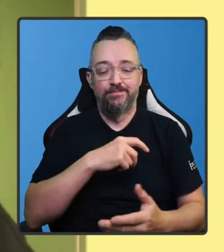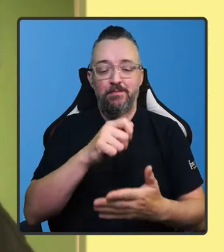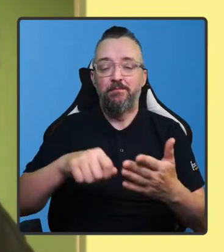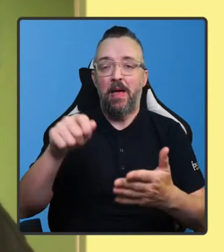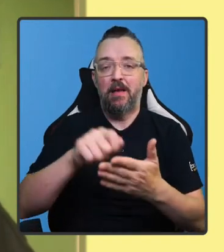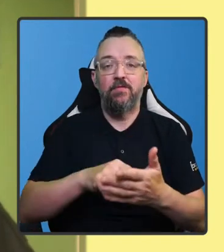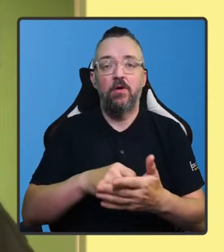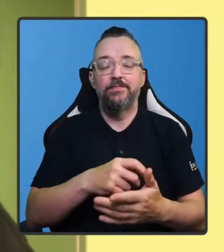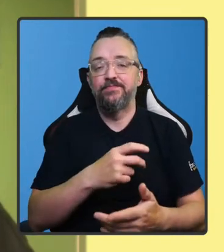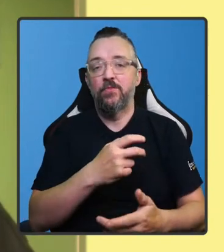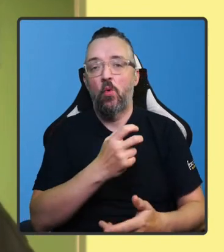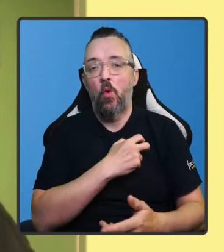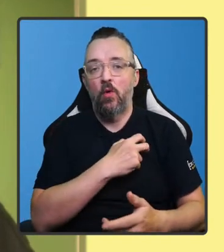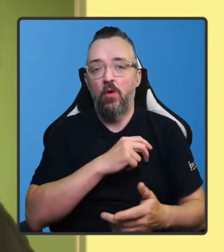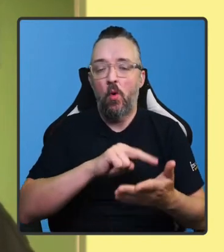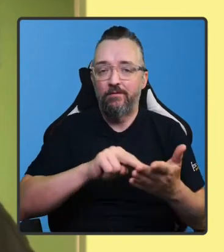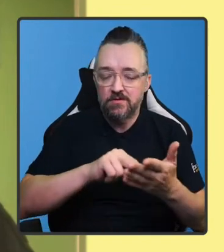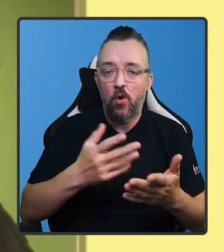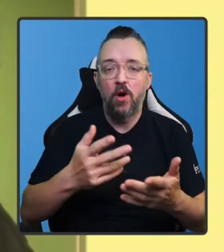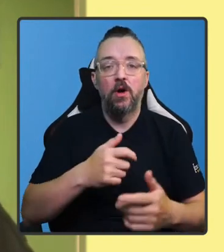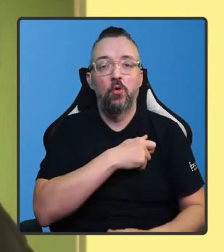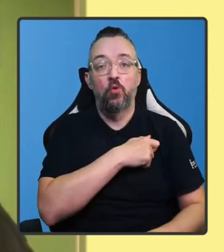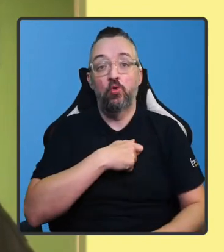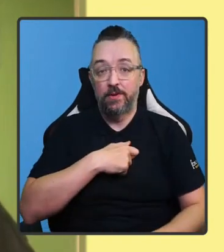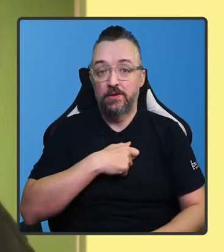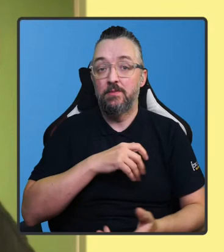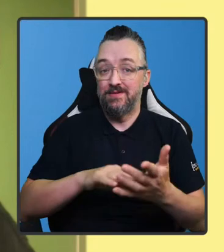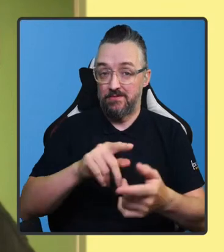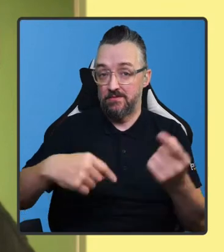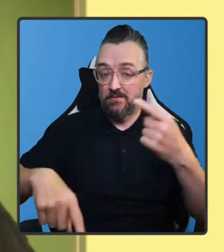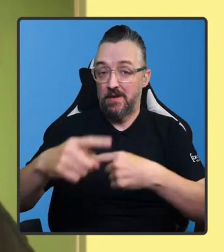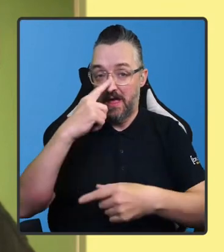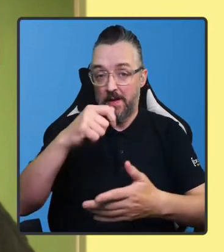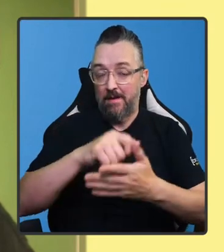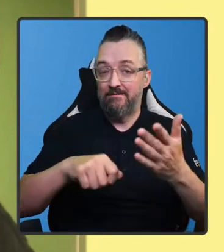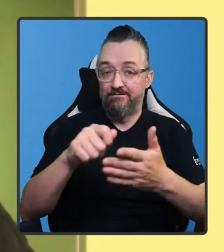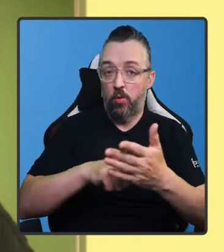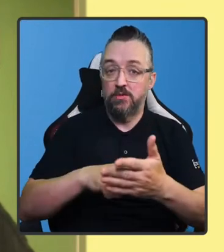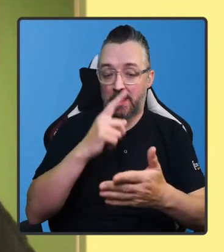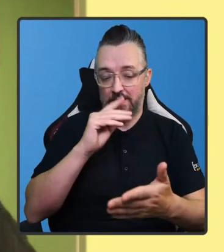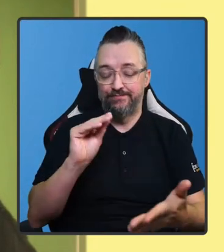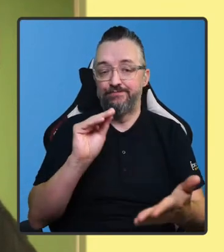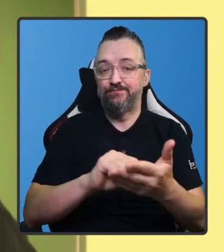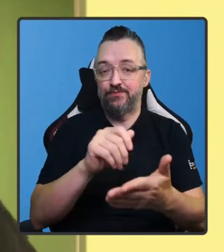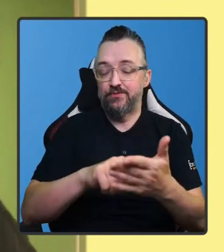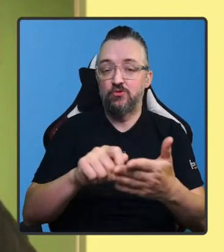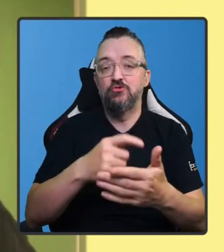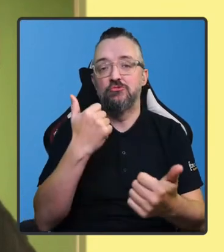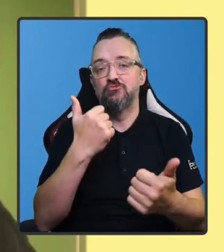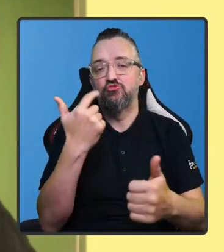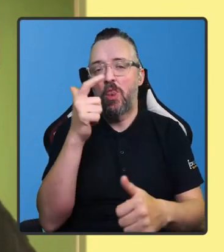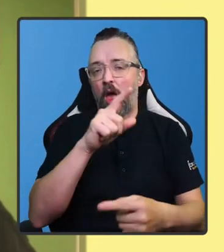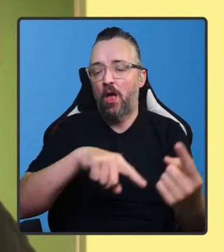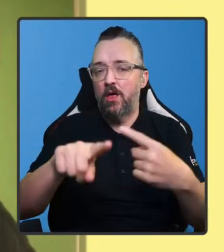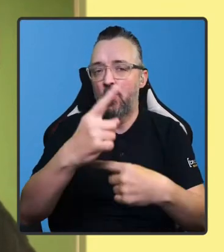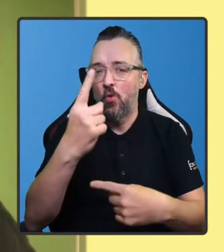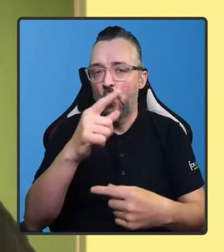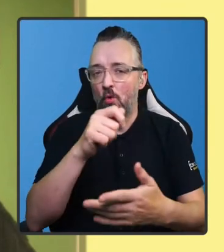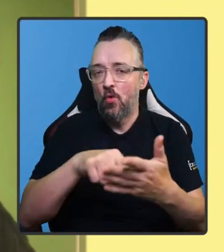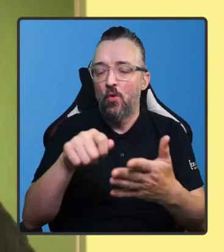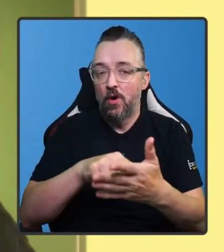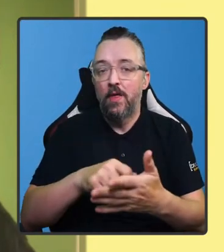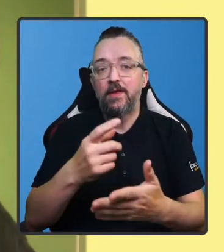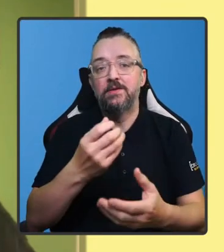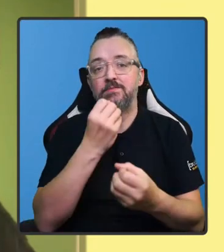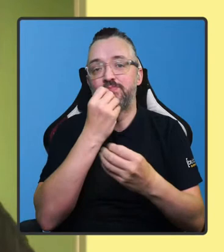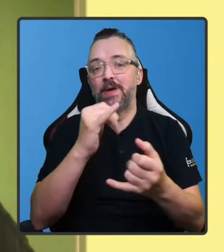So if you can have a look at that so you can cast your votes, and best of luck to all the candidates. And of course, the amazing